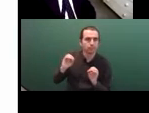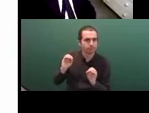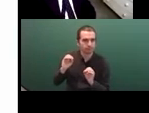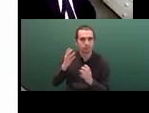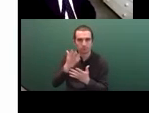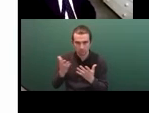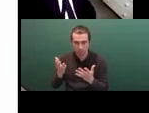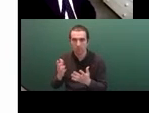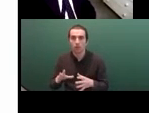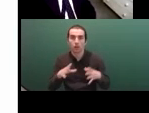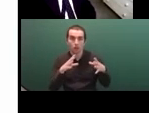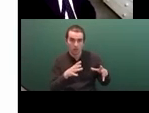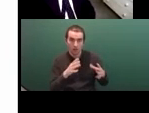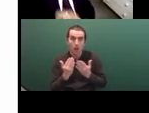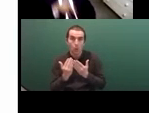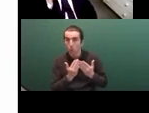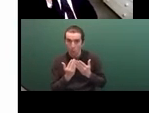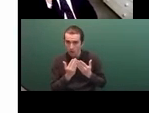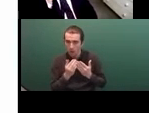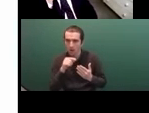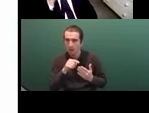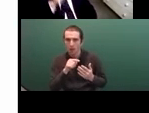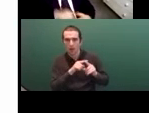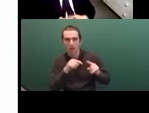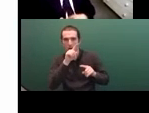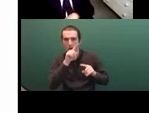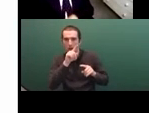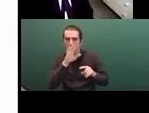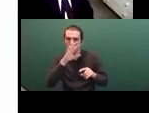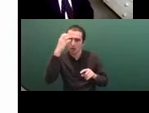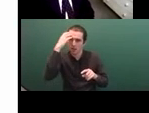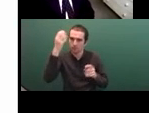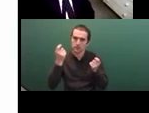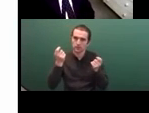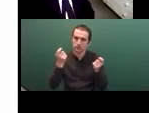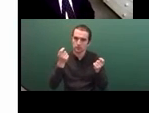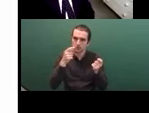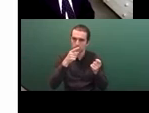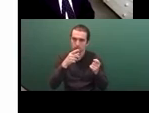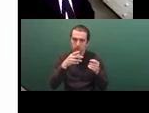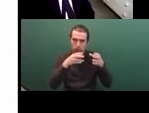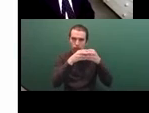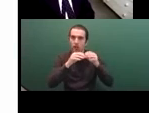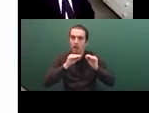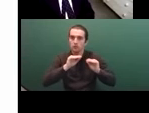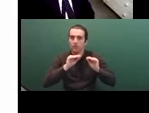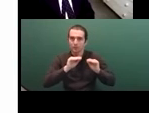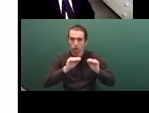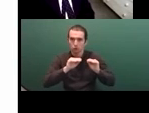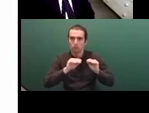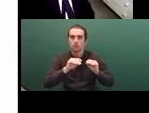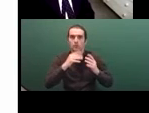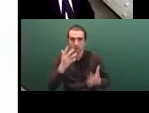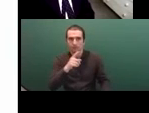make use of alternative methods to receive income. To accommodate